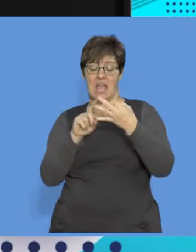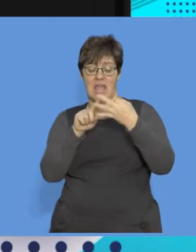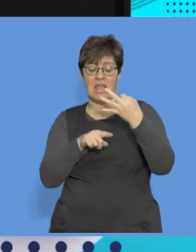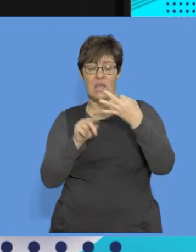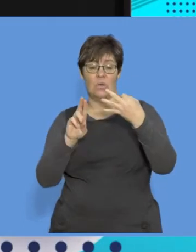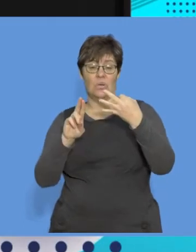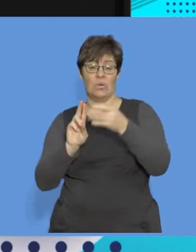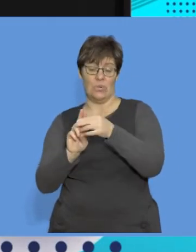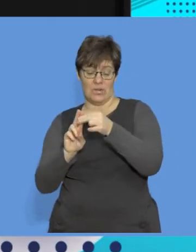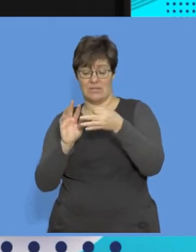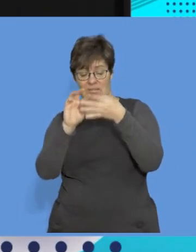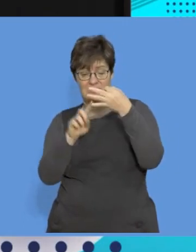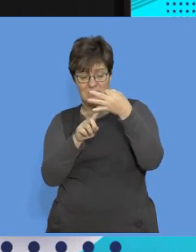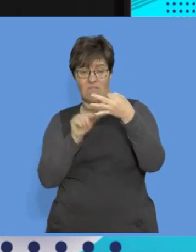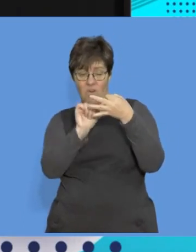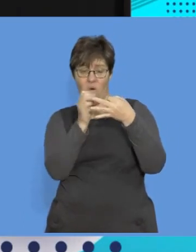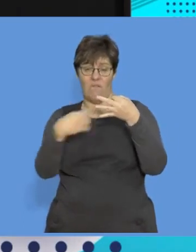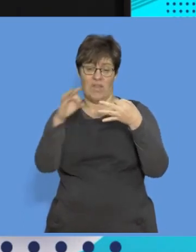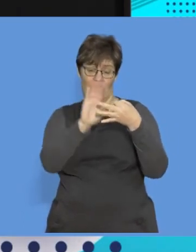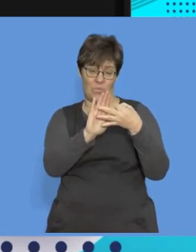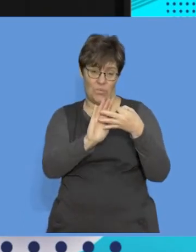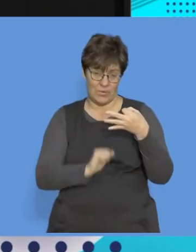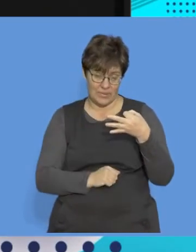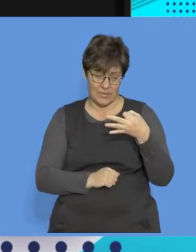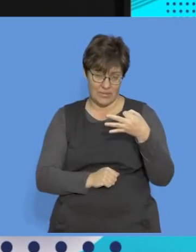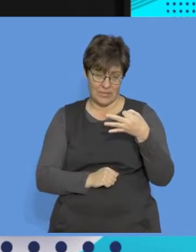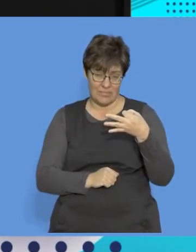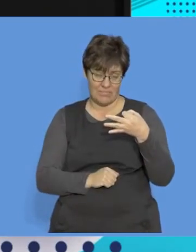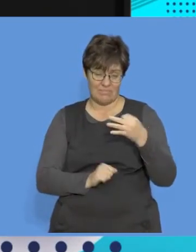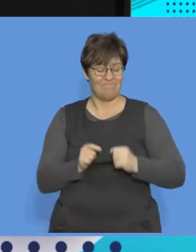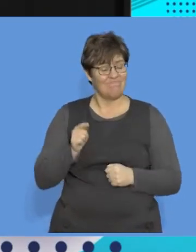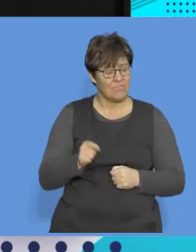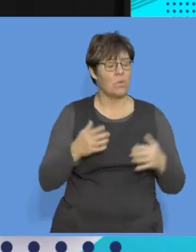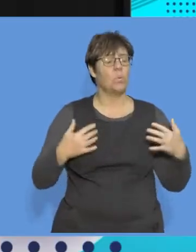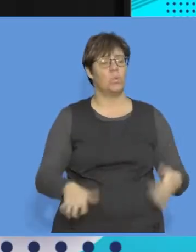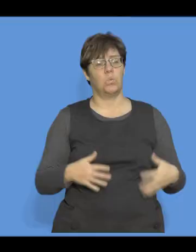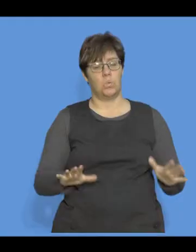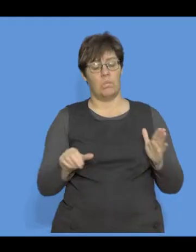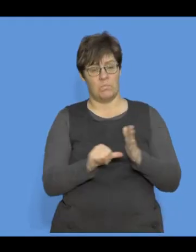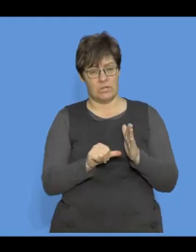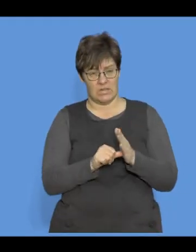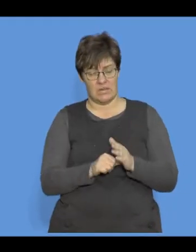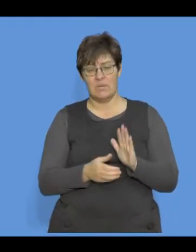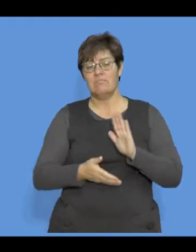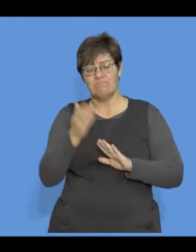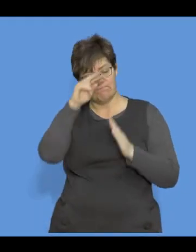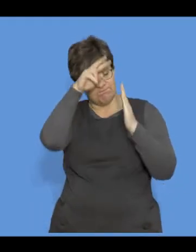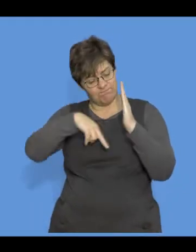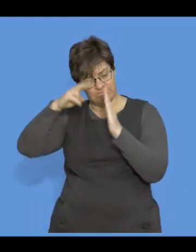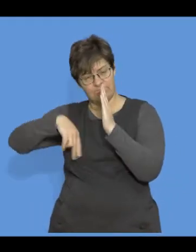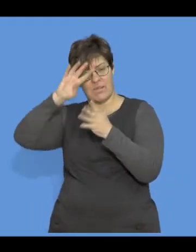SI unit for that value. Okay, so that is incredibly important. So as I've gone through these